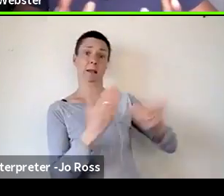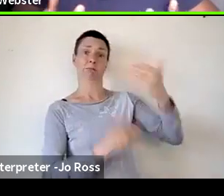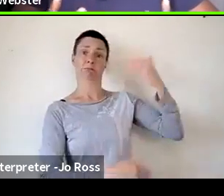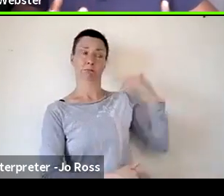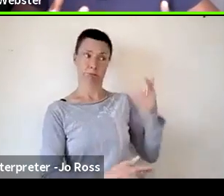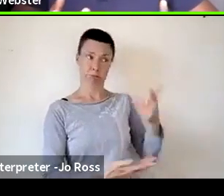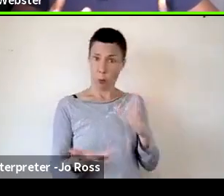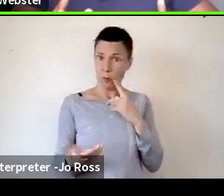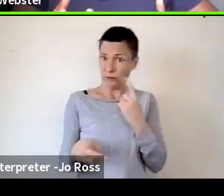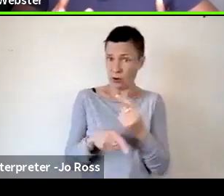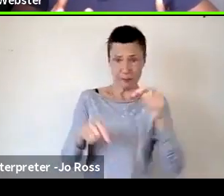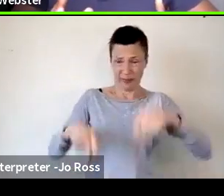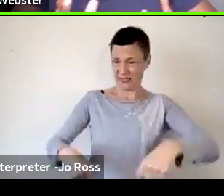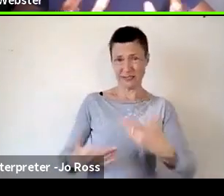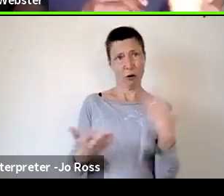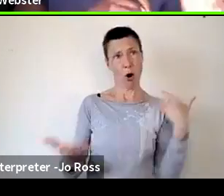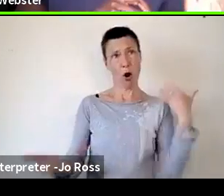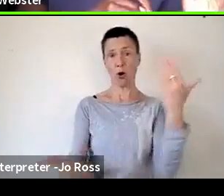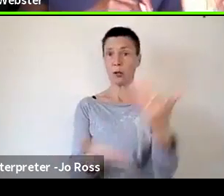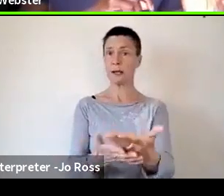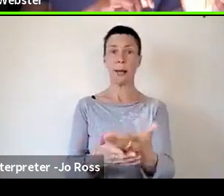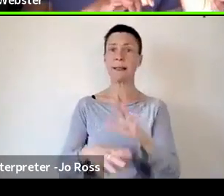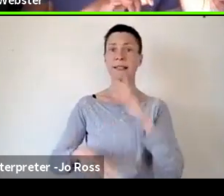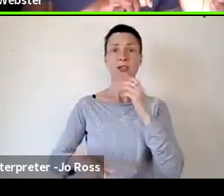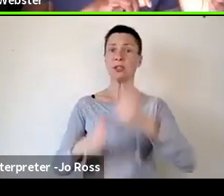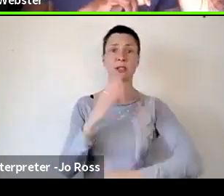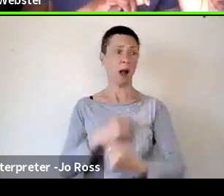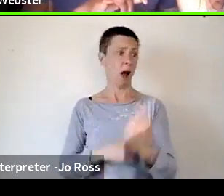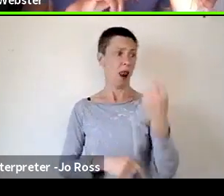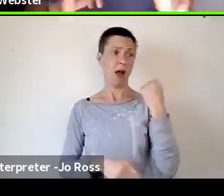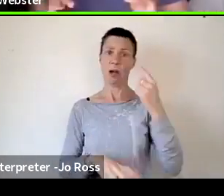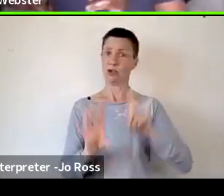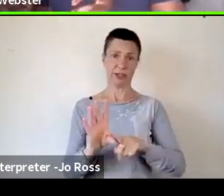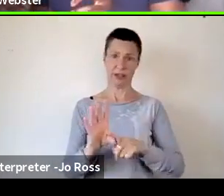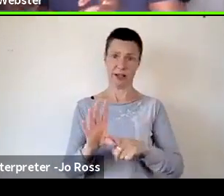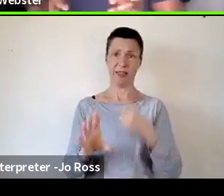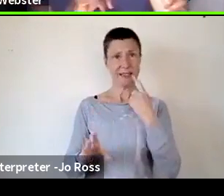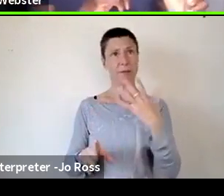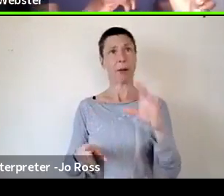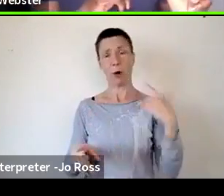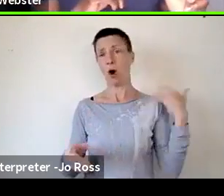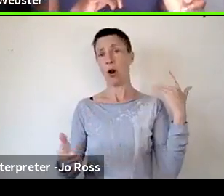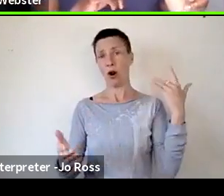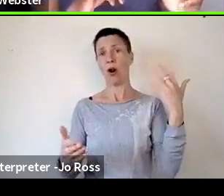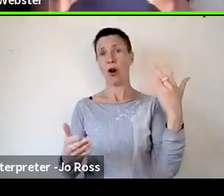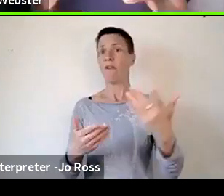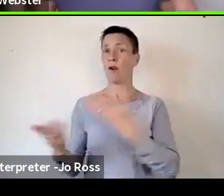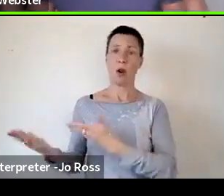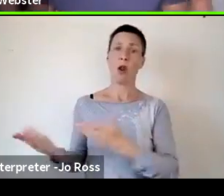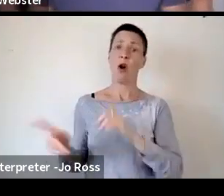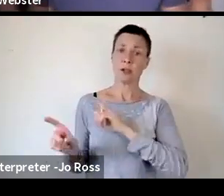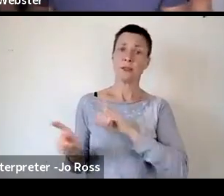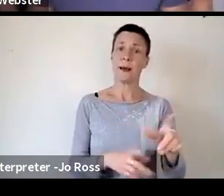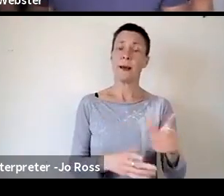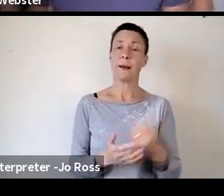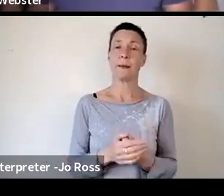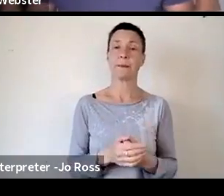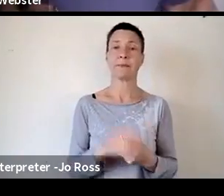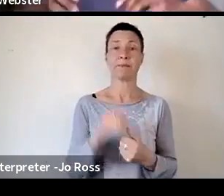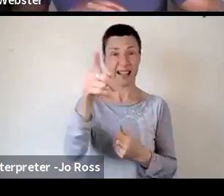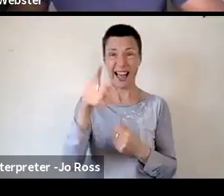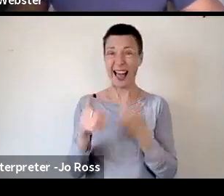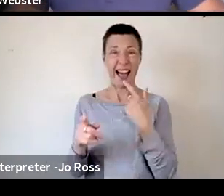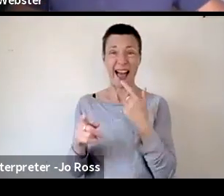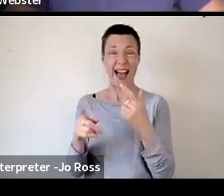we've been having these conversations for a very long time. They didn't just start at the beginning of the pandemic. So, you know. Yeah, and these targets have